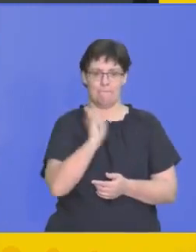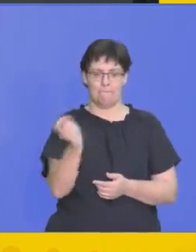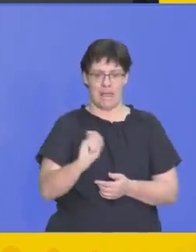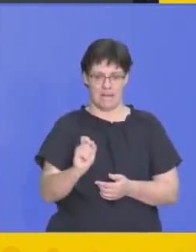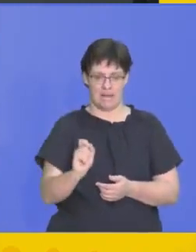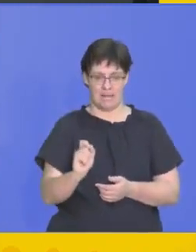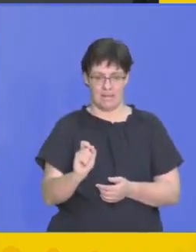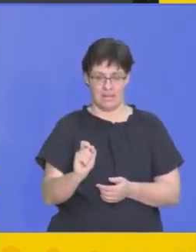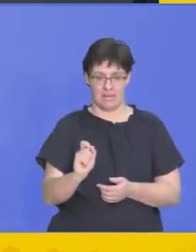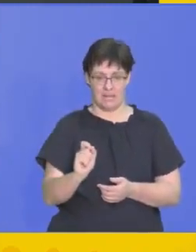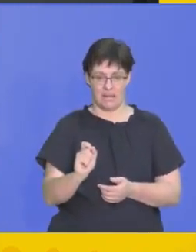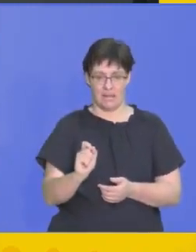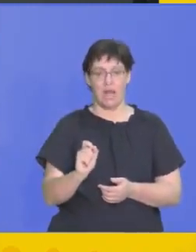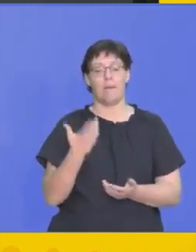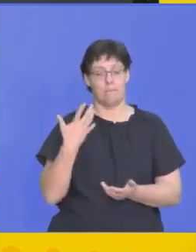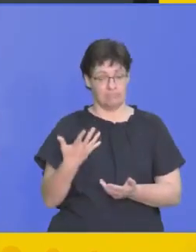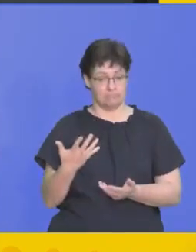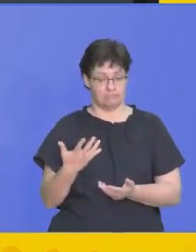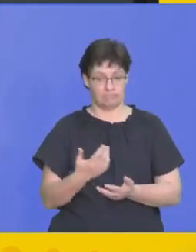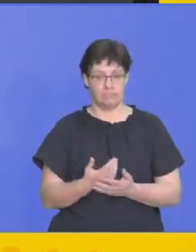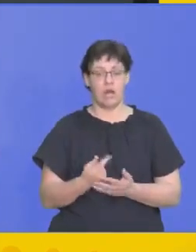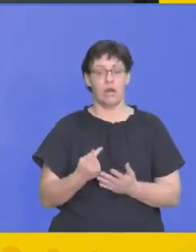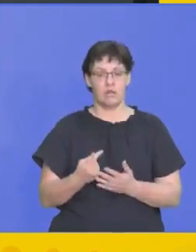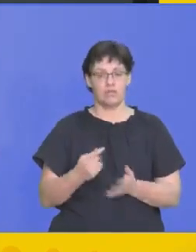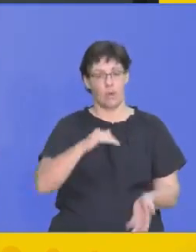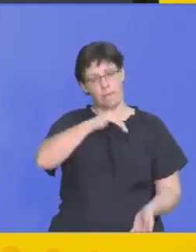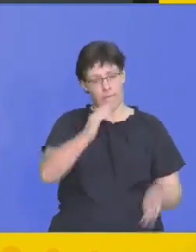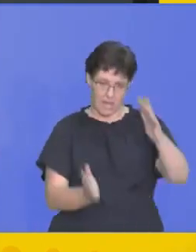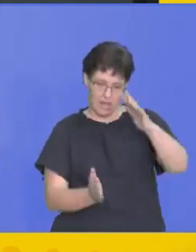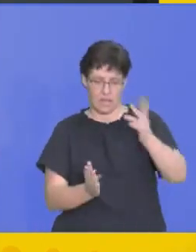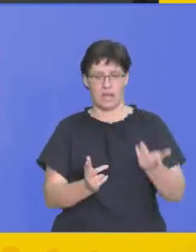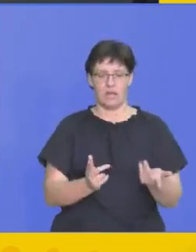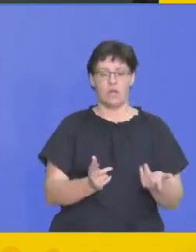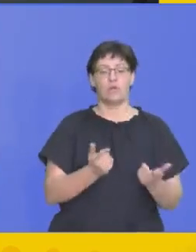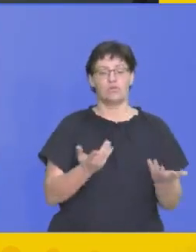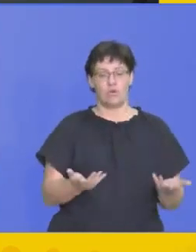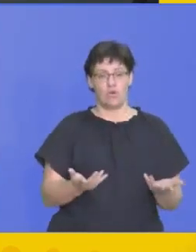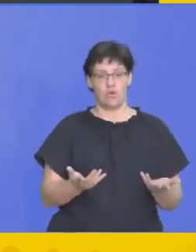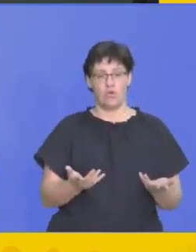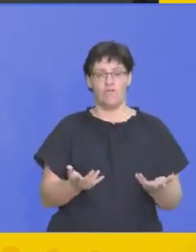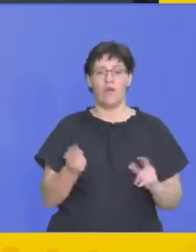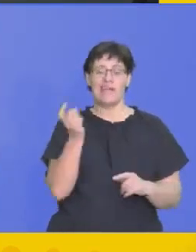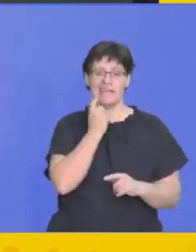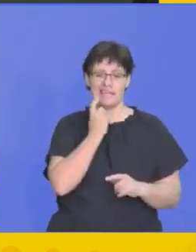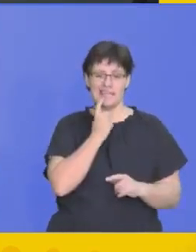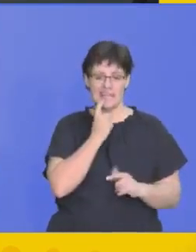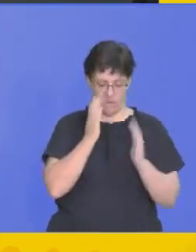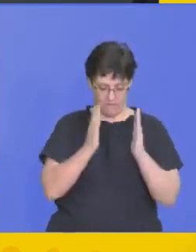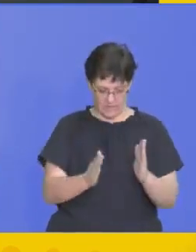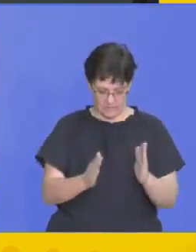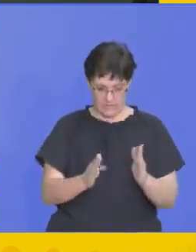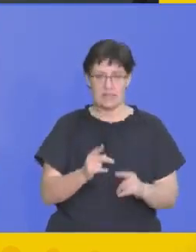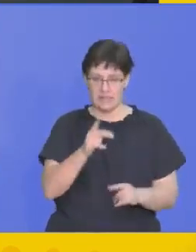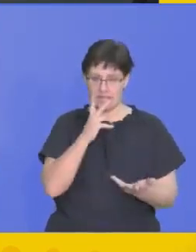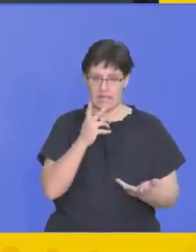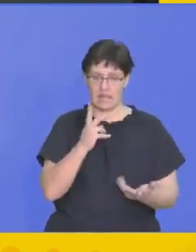which pen am I holding my hand, which hand is holding my pen. Turn your page around so that it's actually easier for you facing